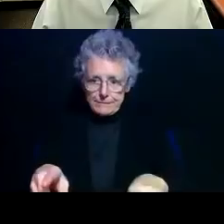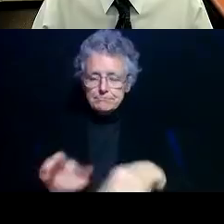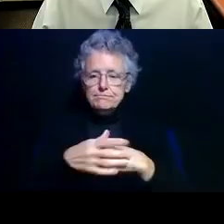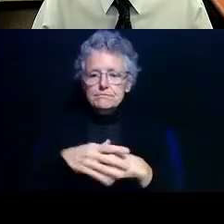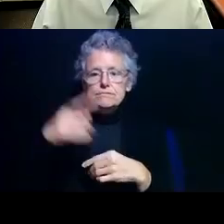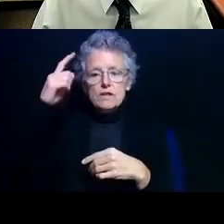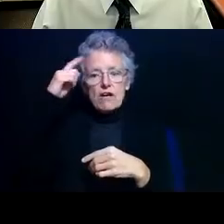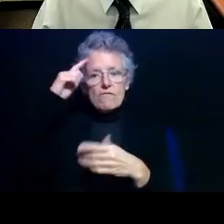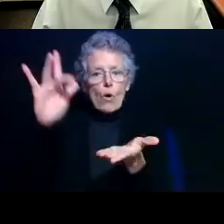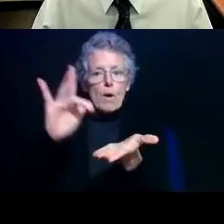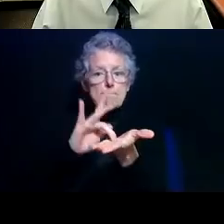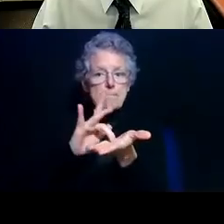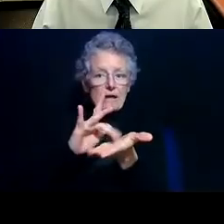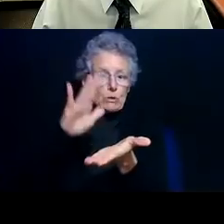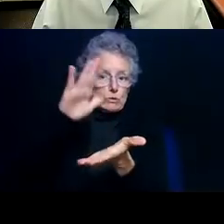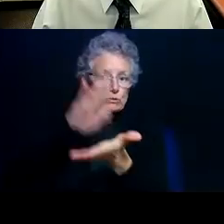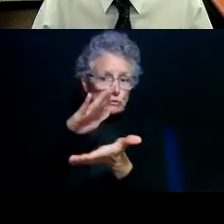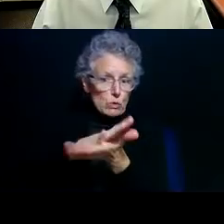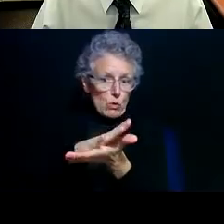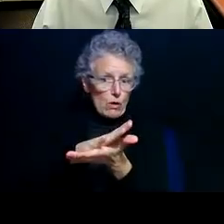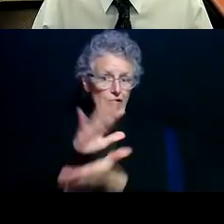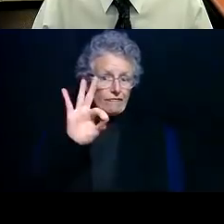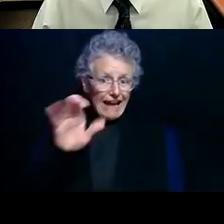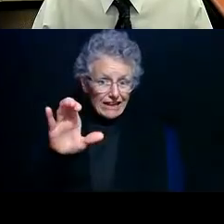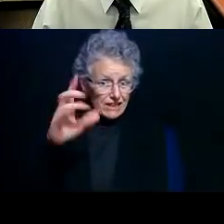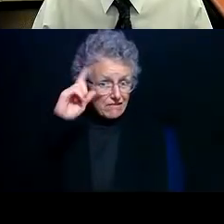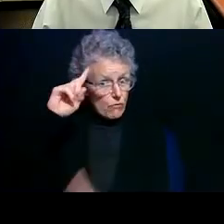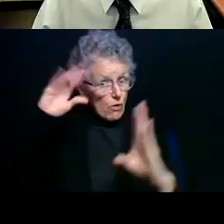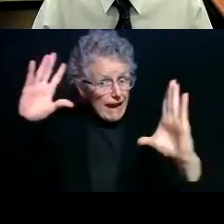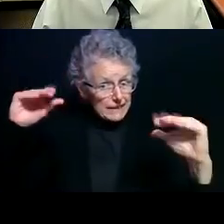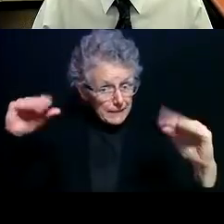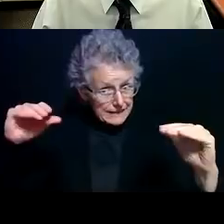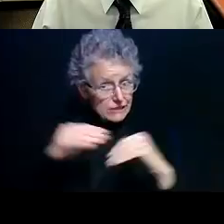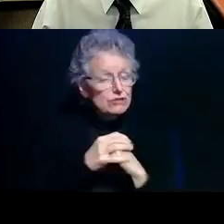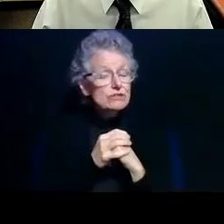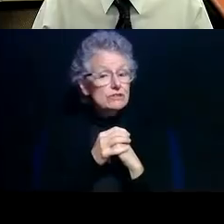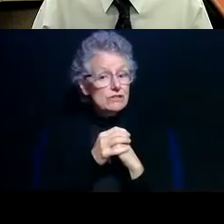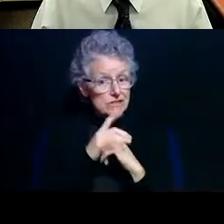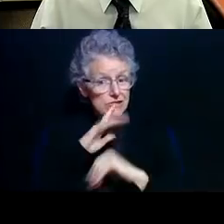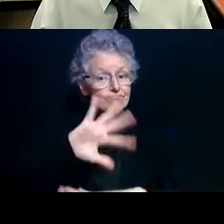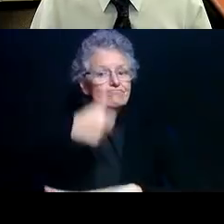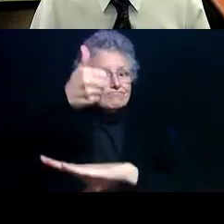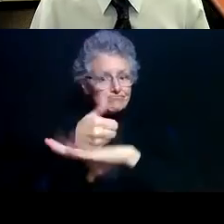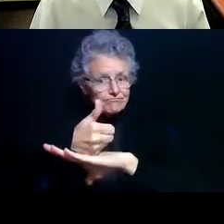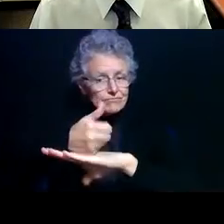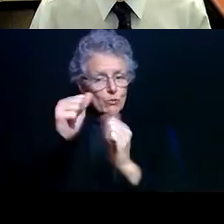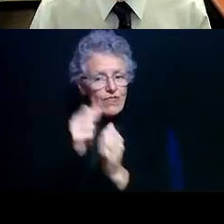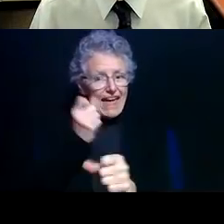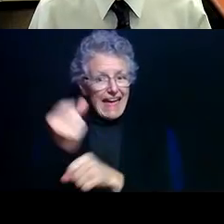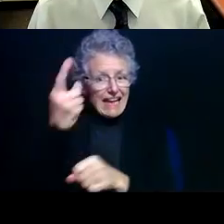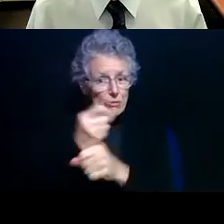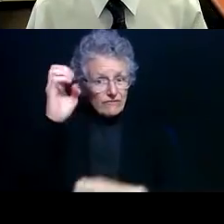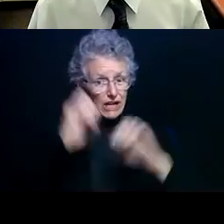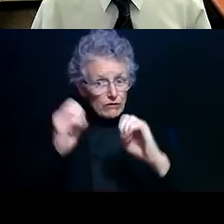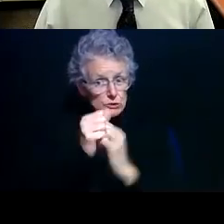medical school faculty in terms of the expectations that are set up with the annual evaluations with the